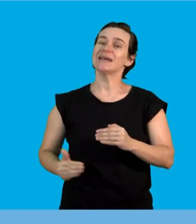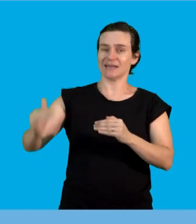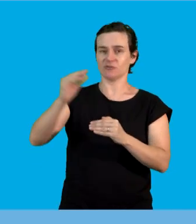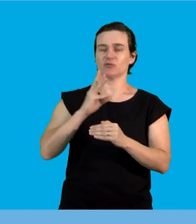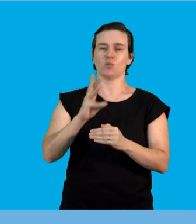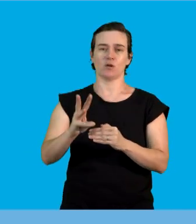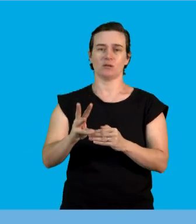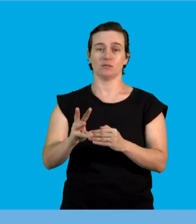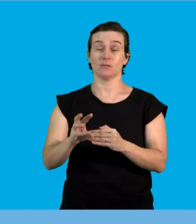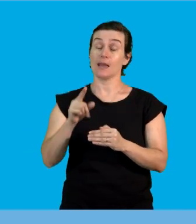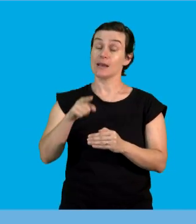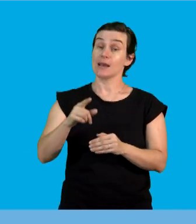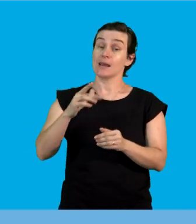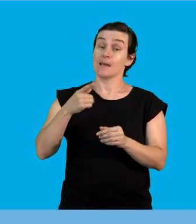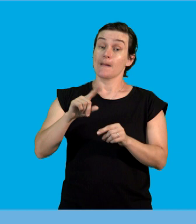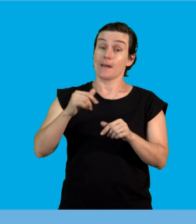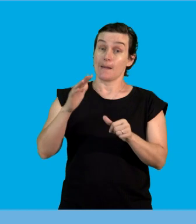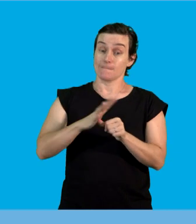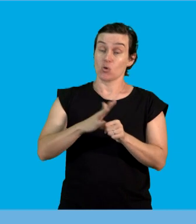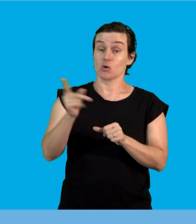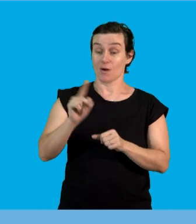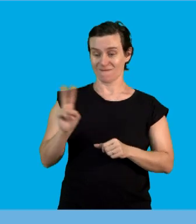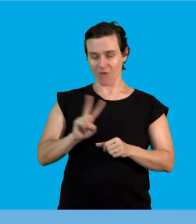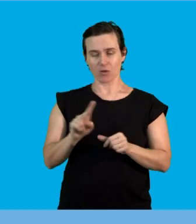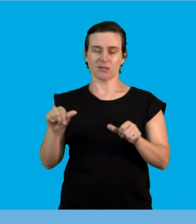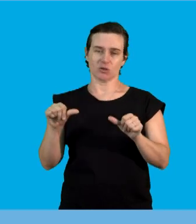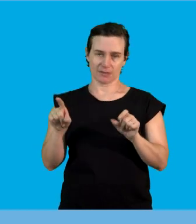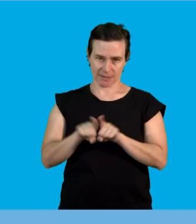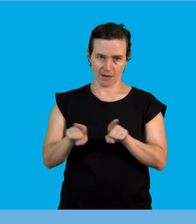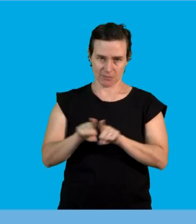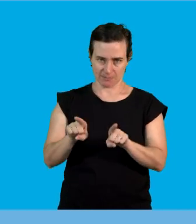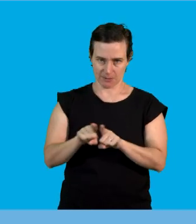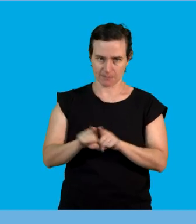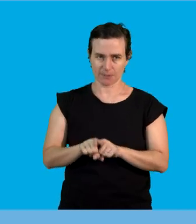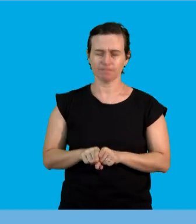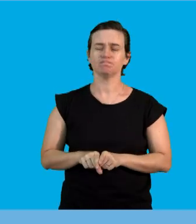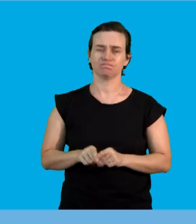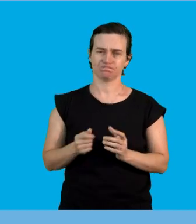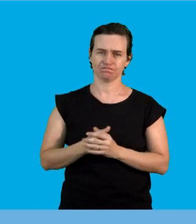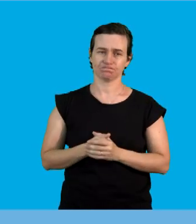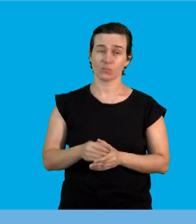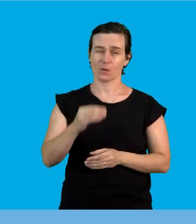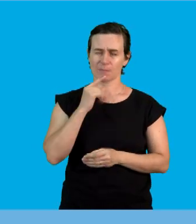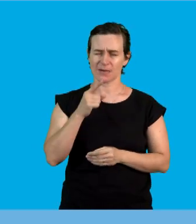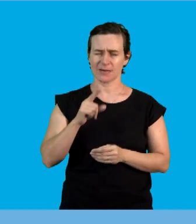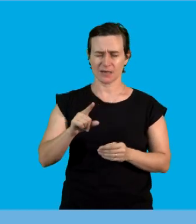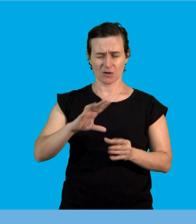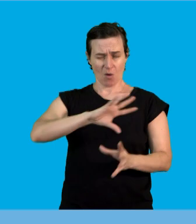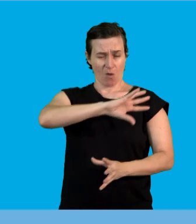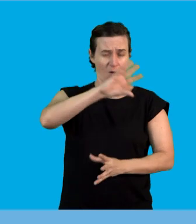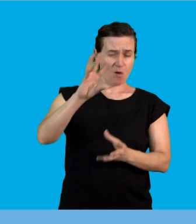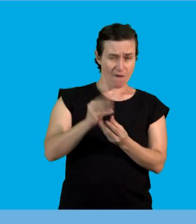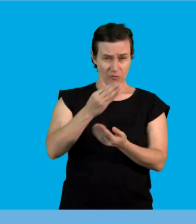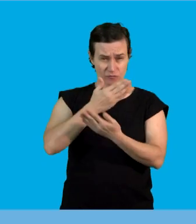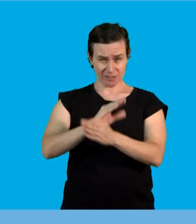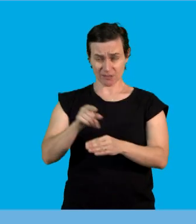increase, provided that the voltage remains the same. So therefore, rereading this question, the overall